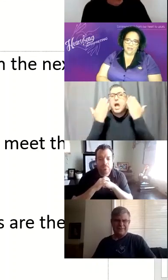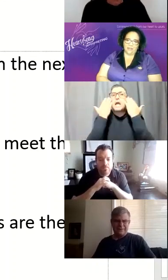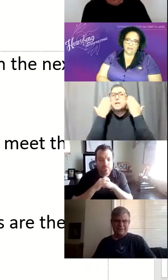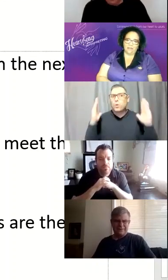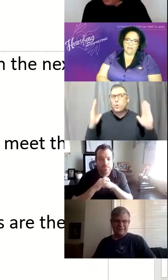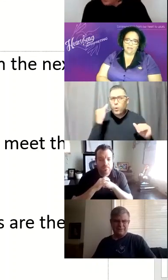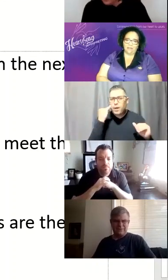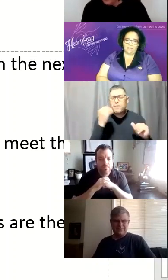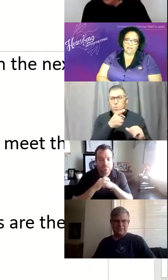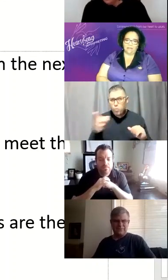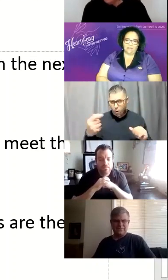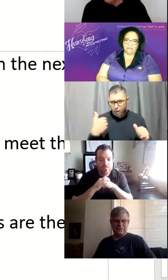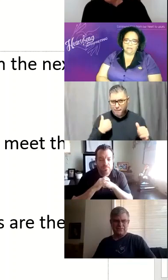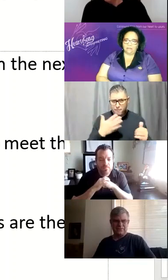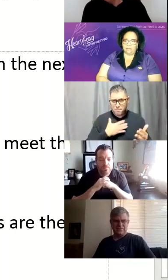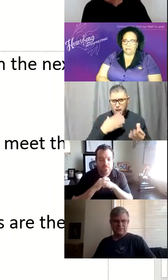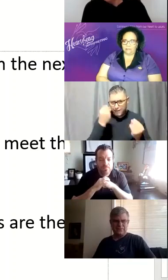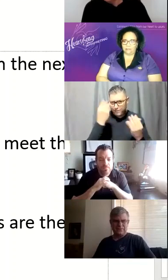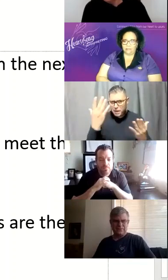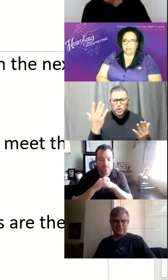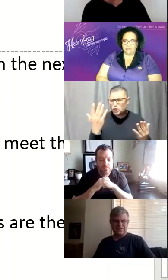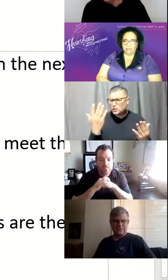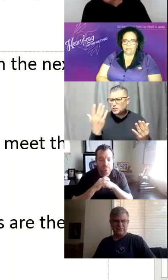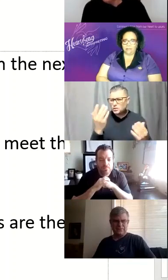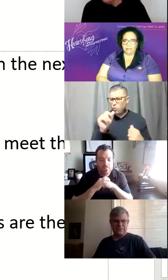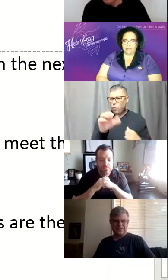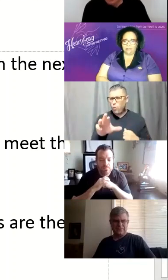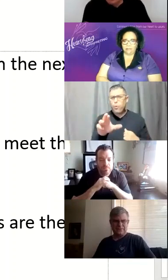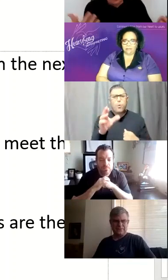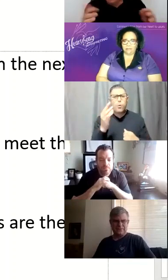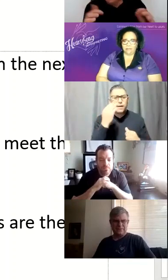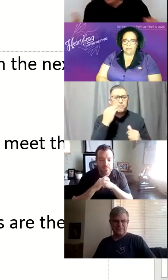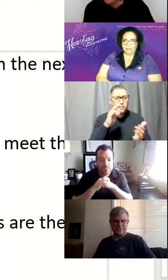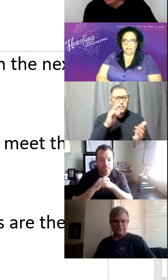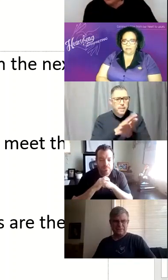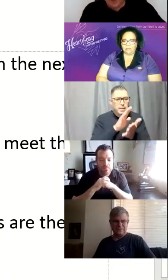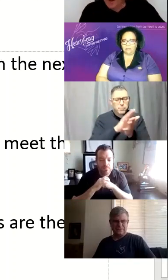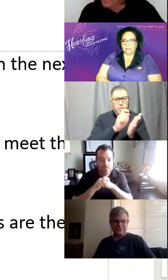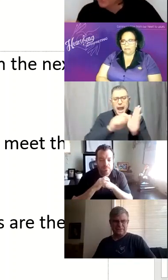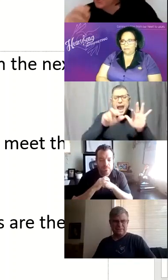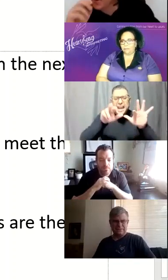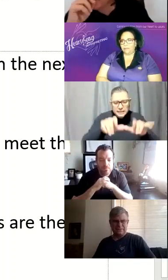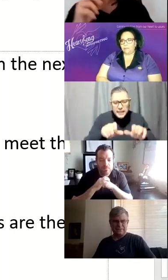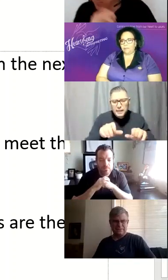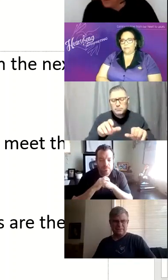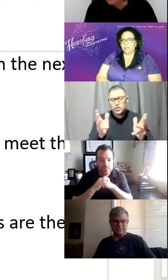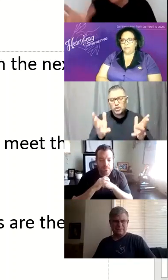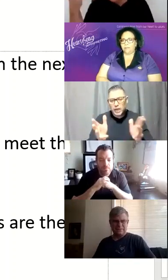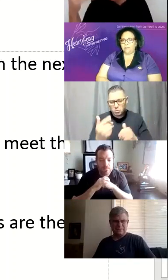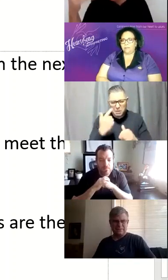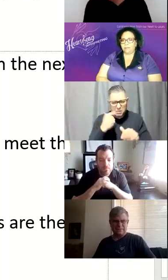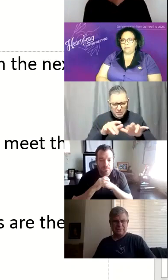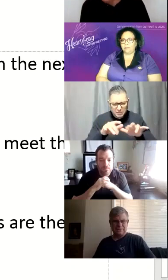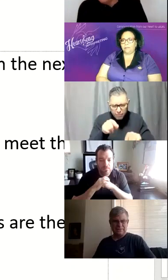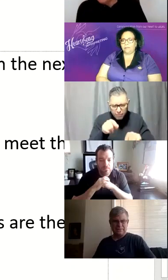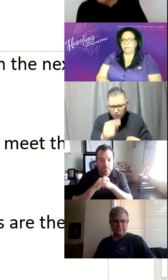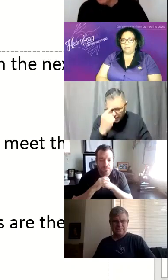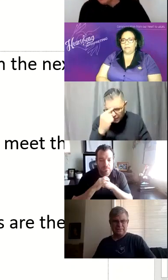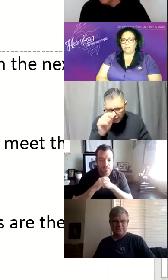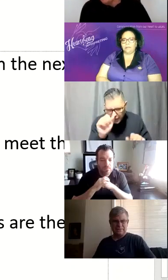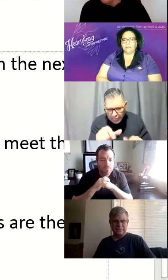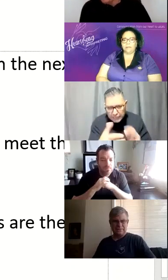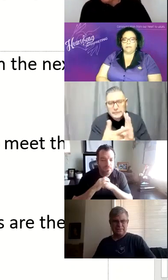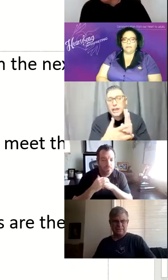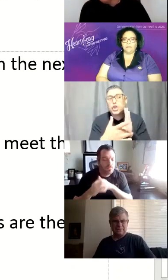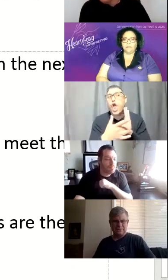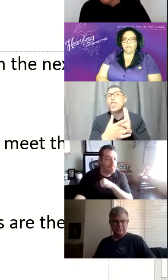my information, and I'm not sure if you have a pen and paper. I guess I could. I'm not sure if I can type it on it. So this is the